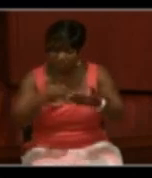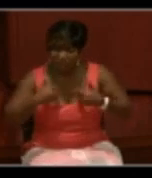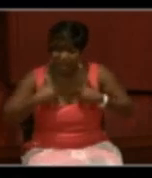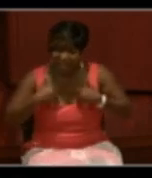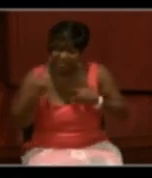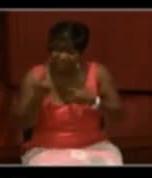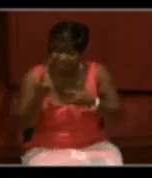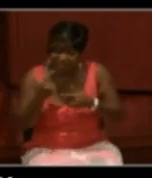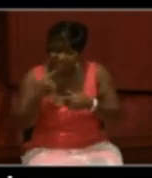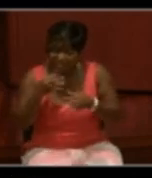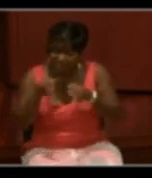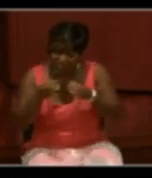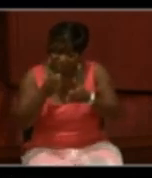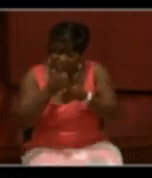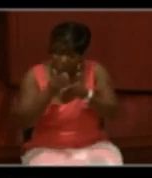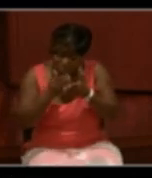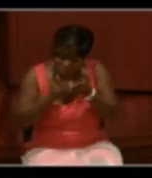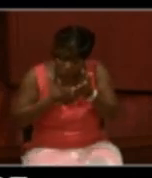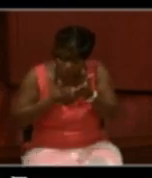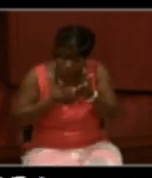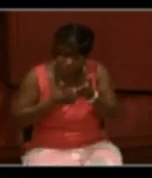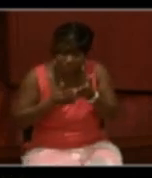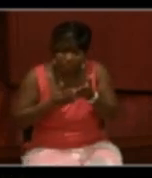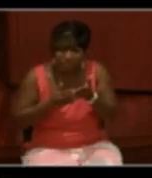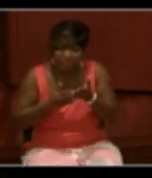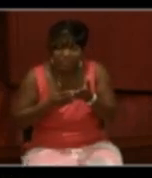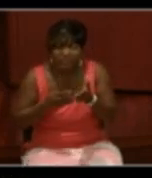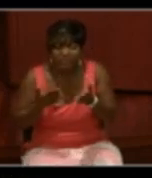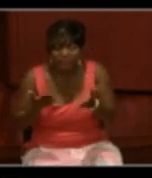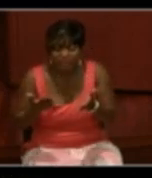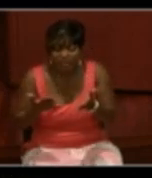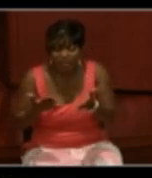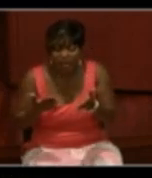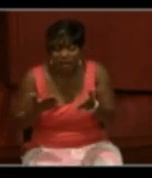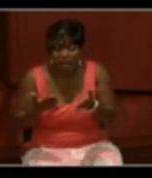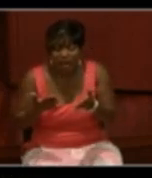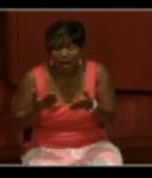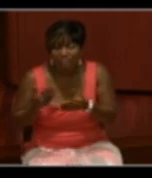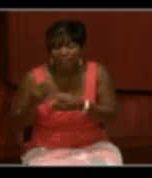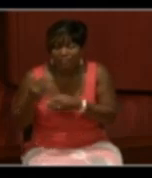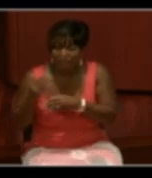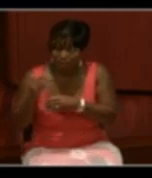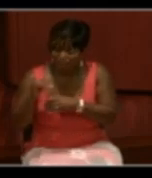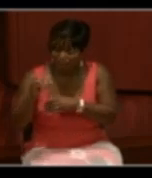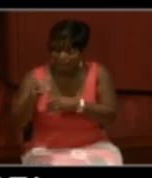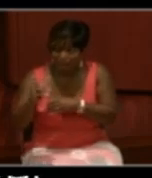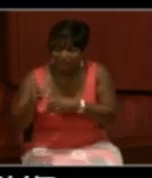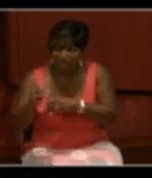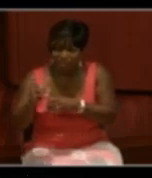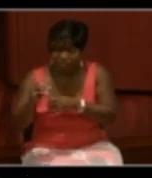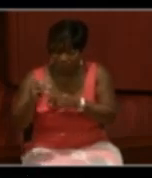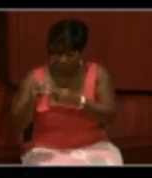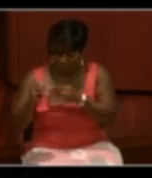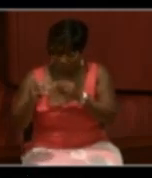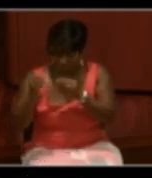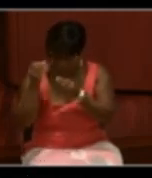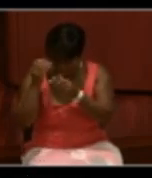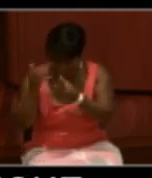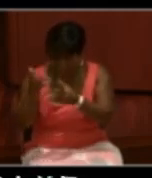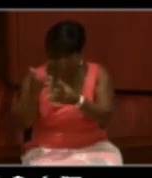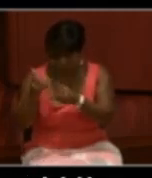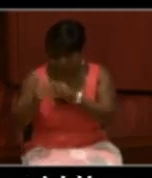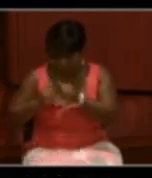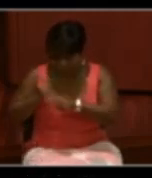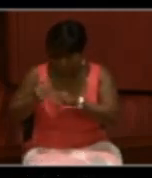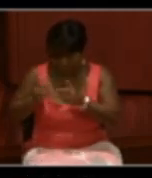give a piece or only a portion of the biographical information on your ancestor, but they also give